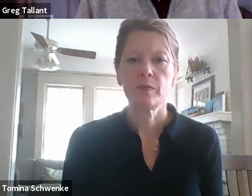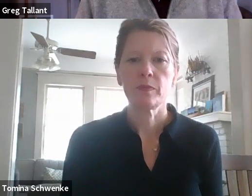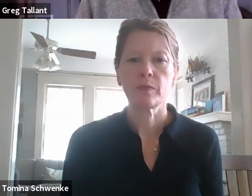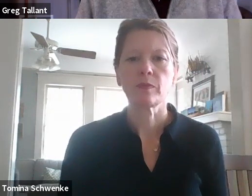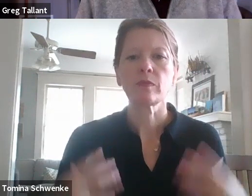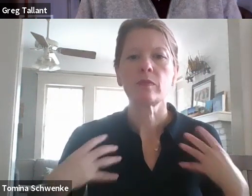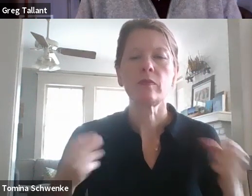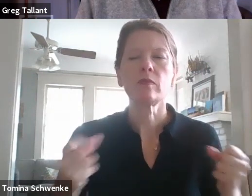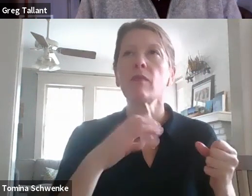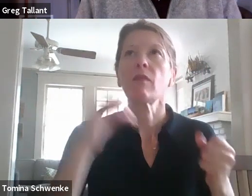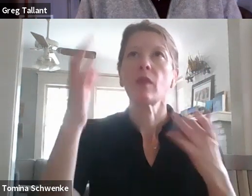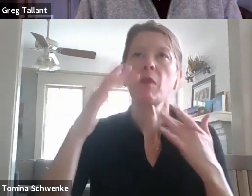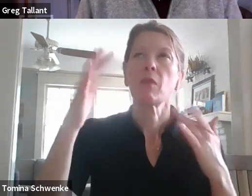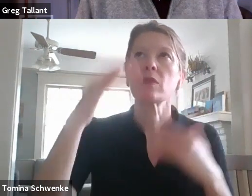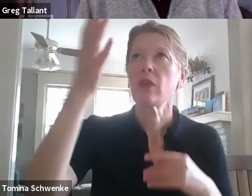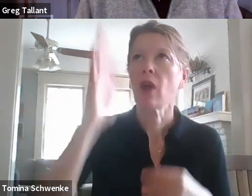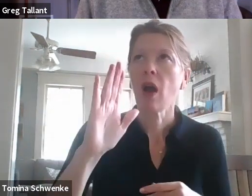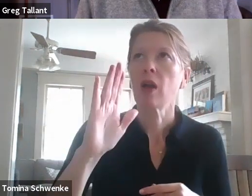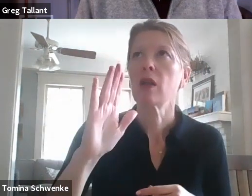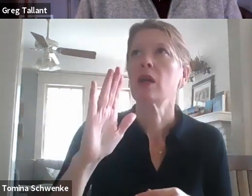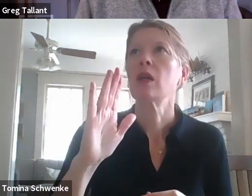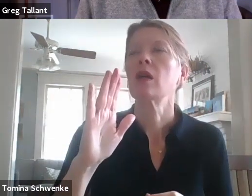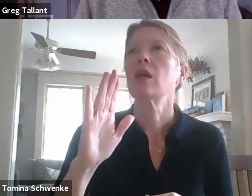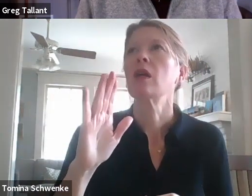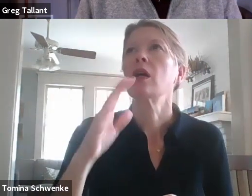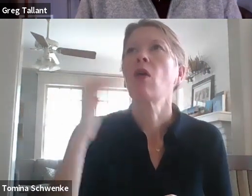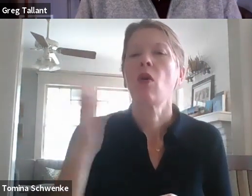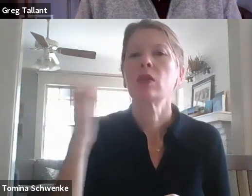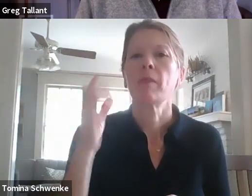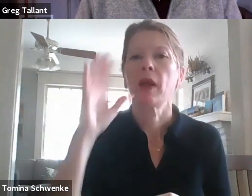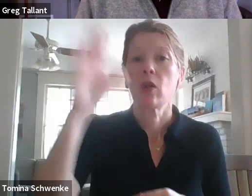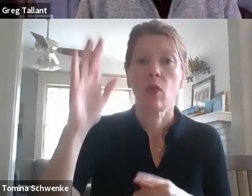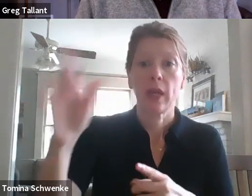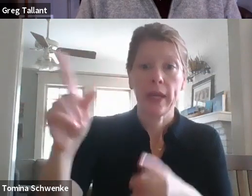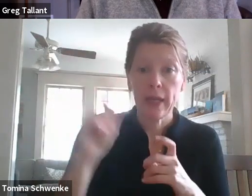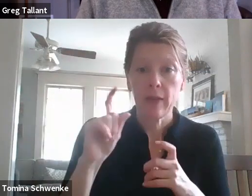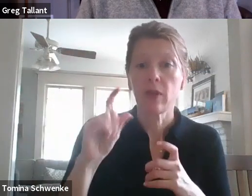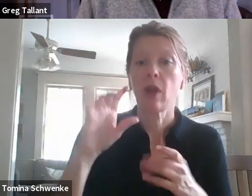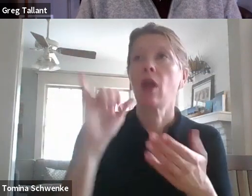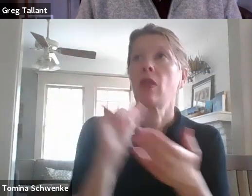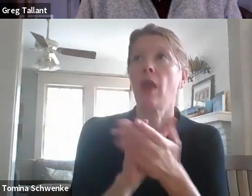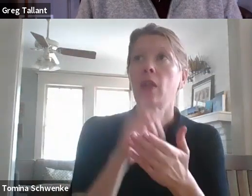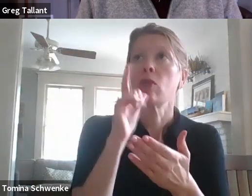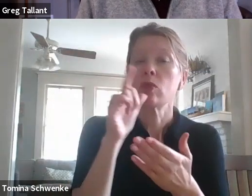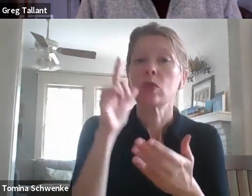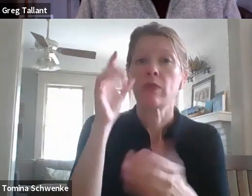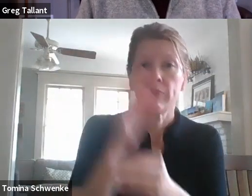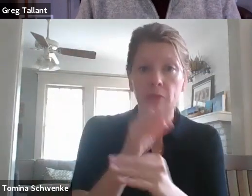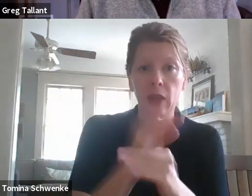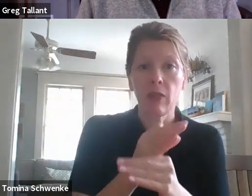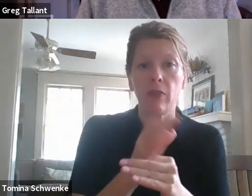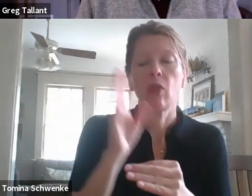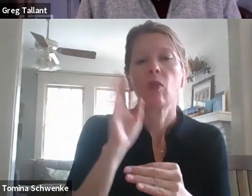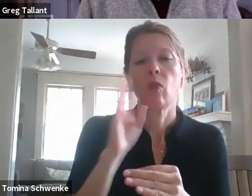Almighty and merciful God, it is only by your gift that your faithful people offer